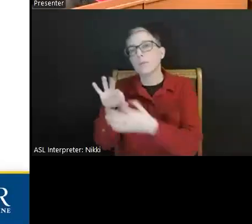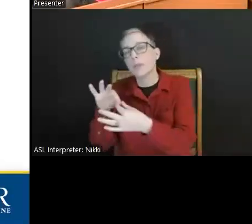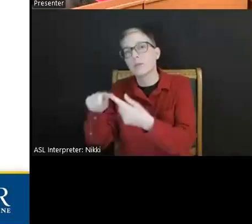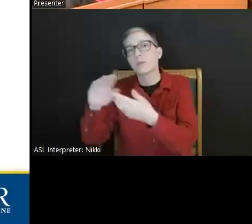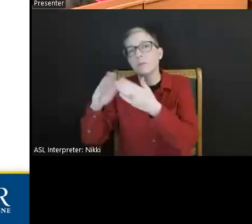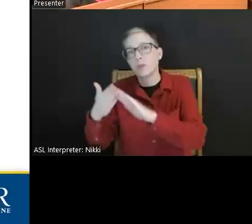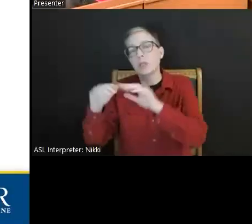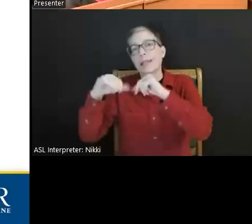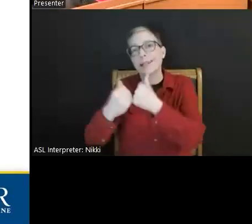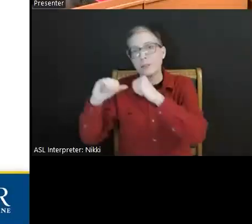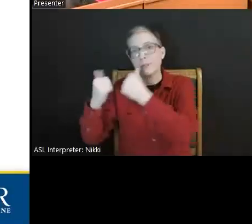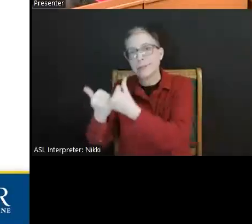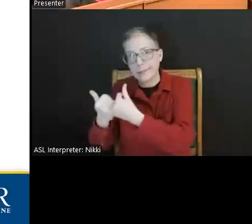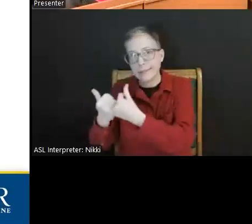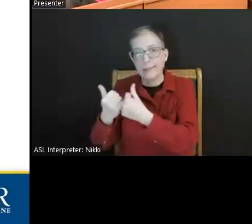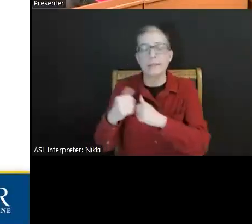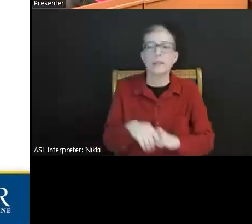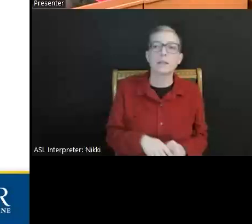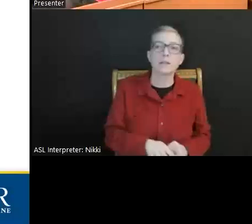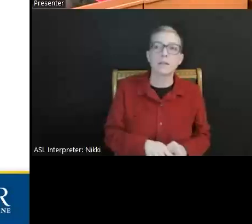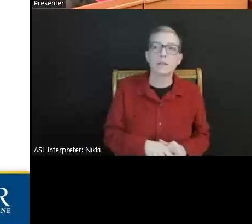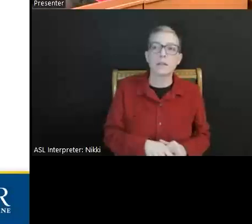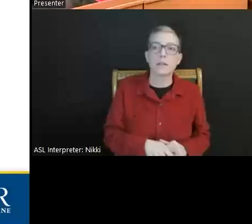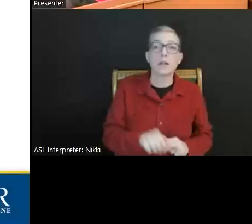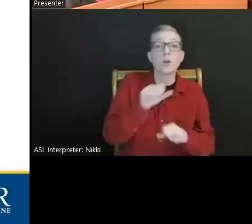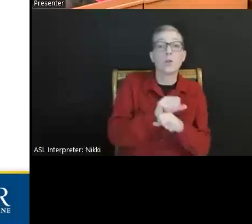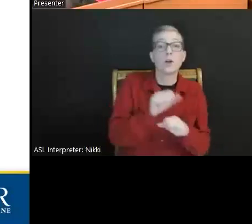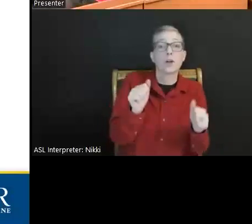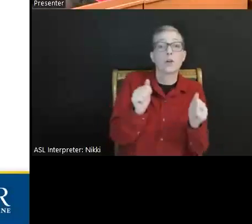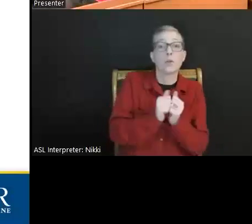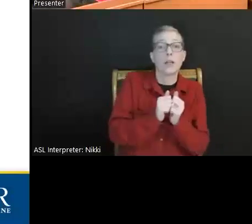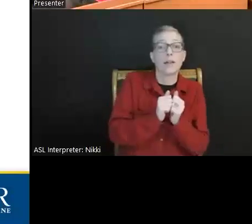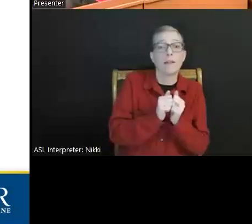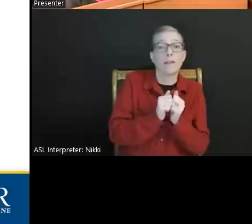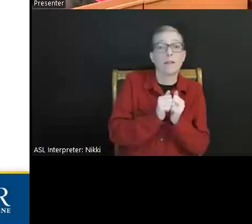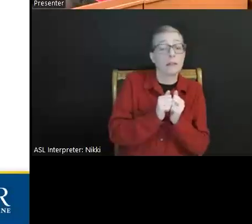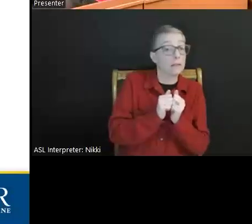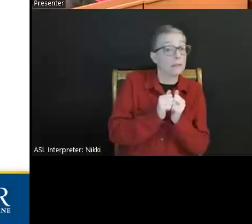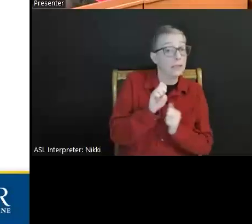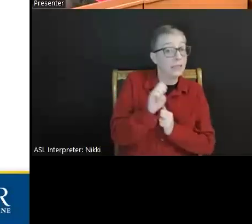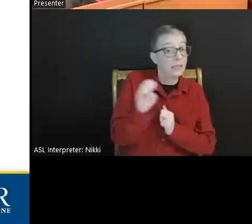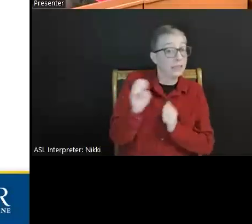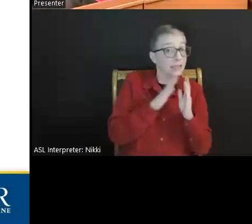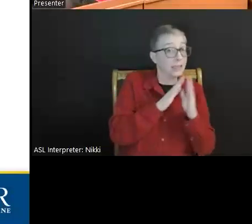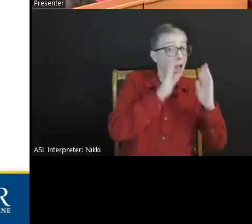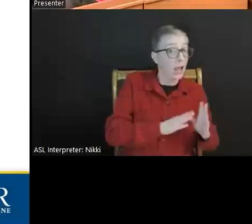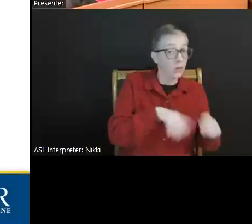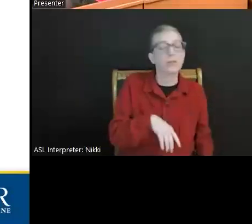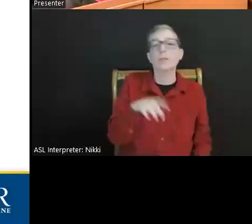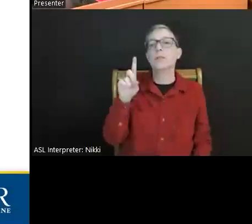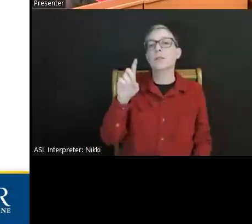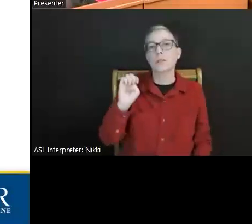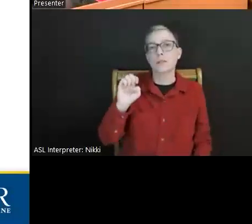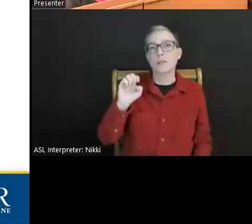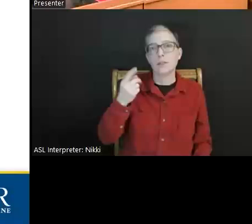needed. We, working with East House, DePaul, residentials. But yeah, I would say that